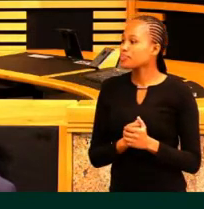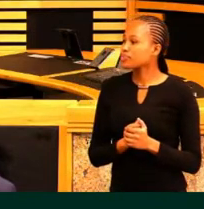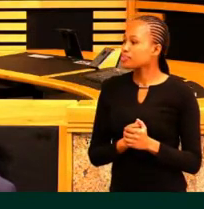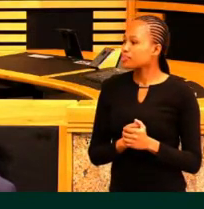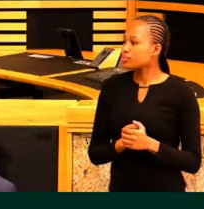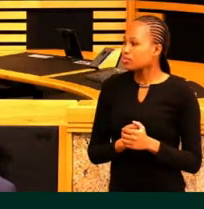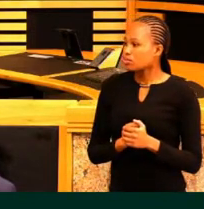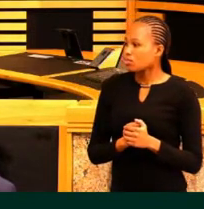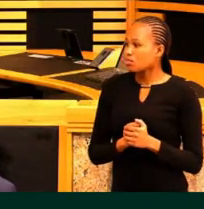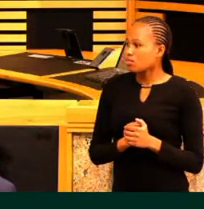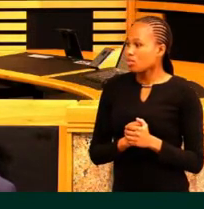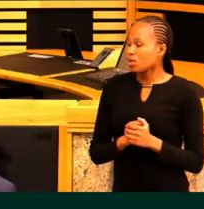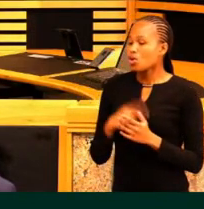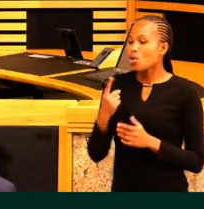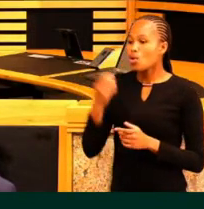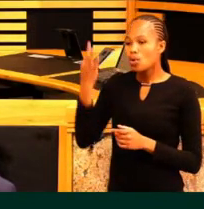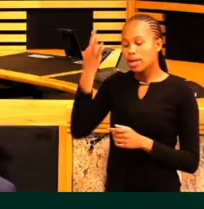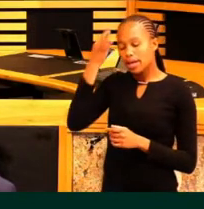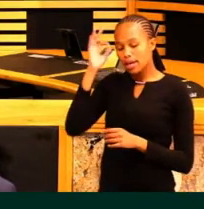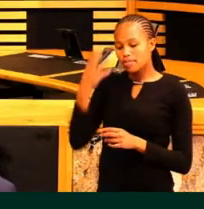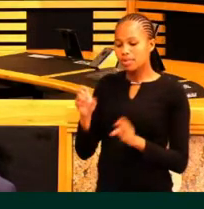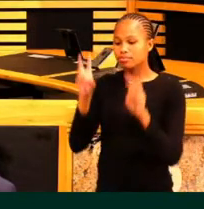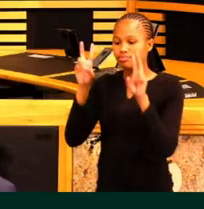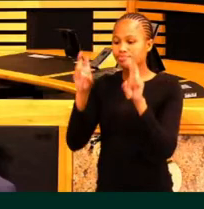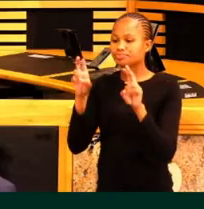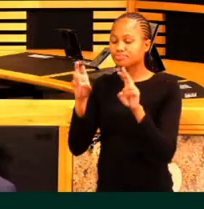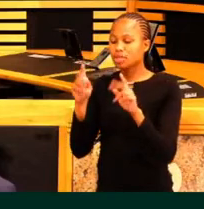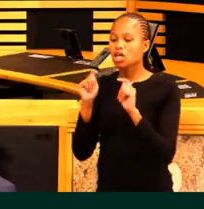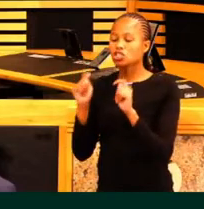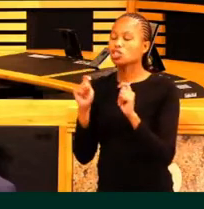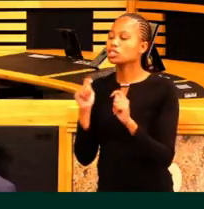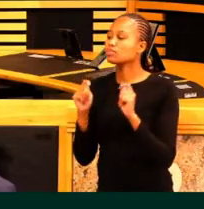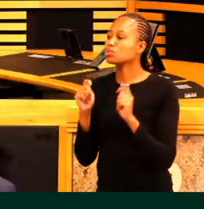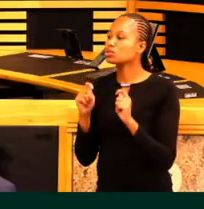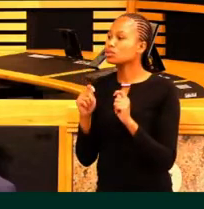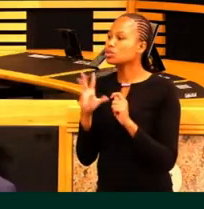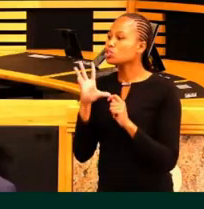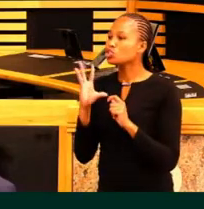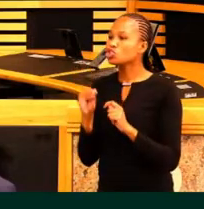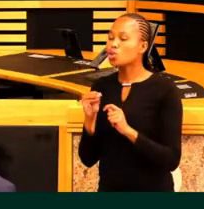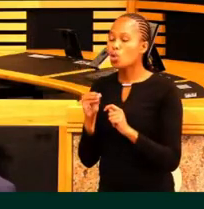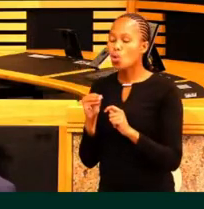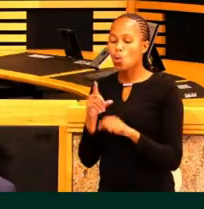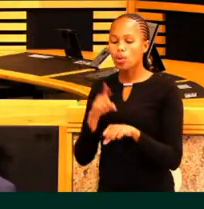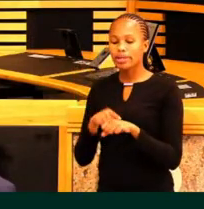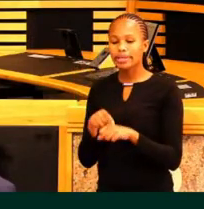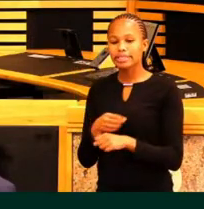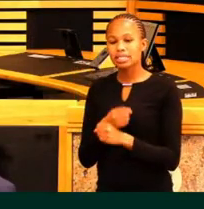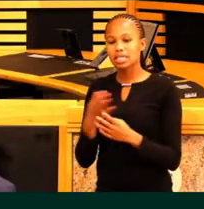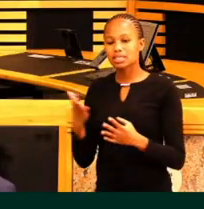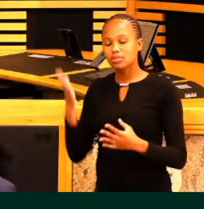government we have an issue a year transport so most of the time